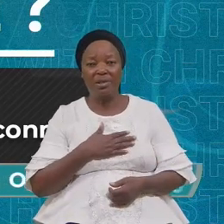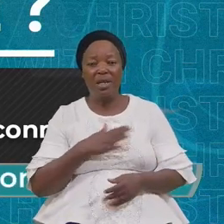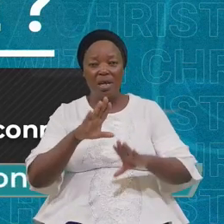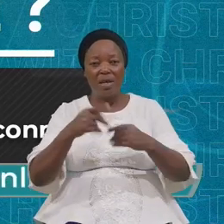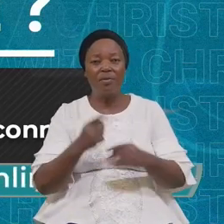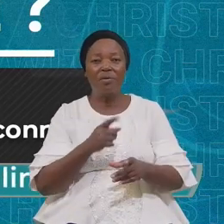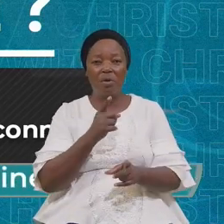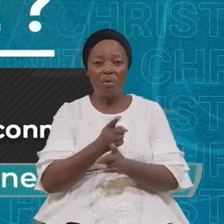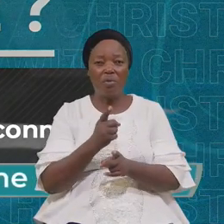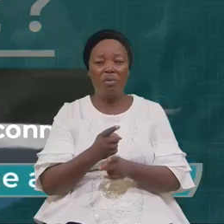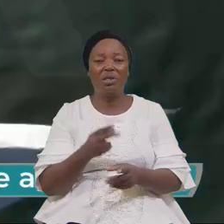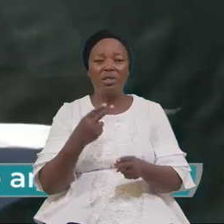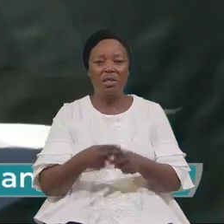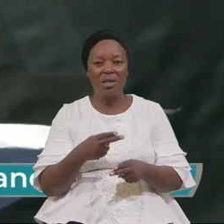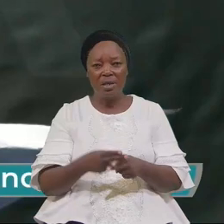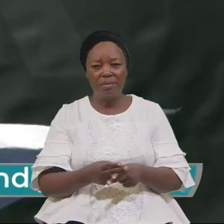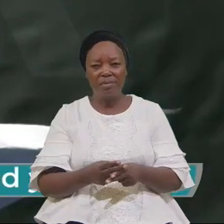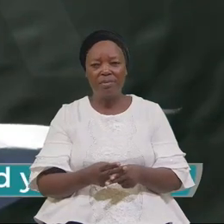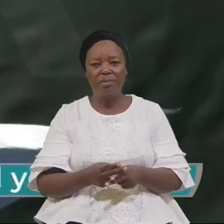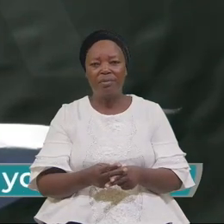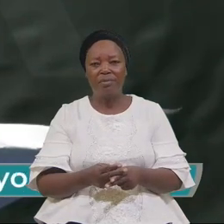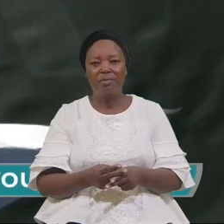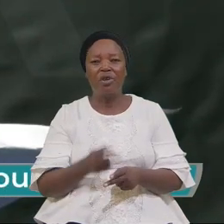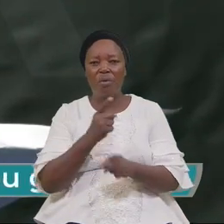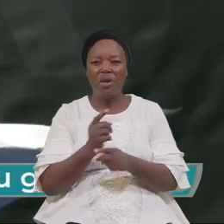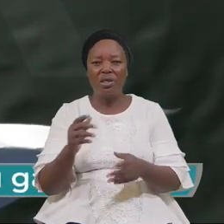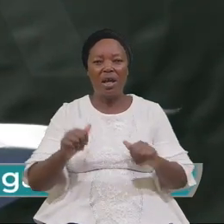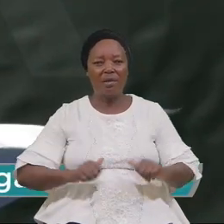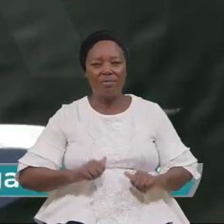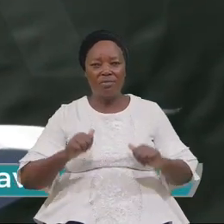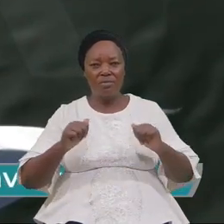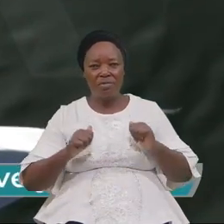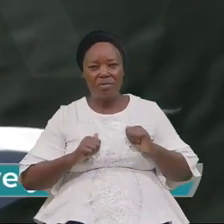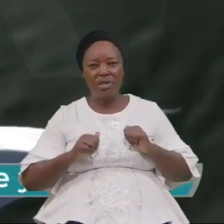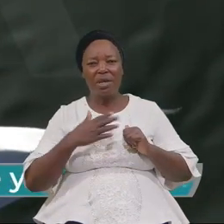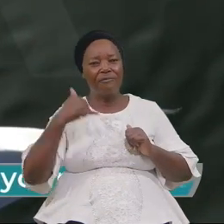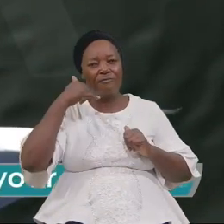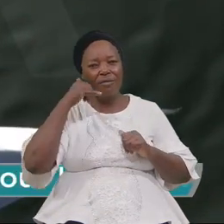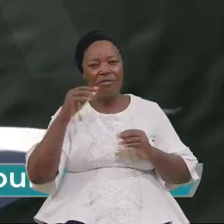name, your correct address, your correct phone number,